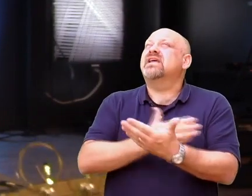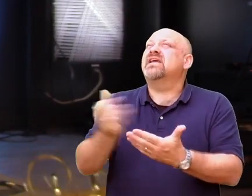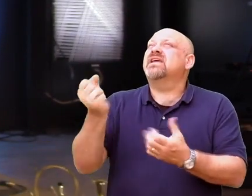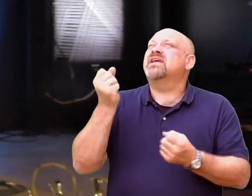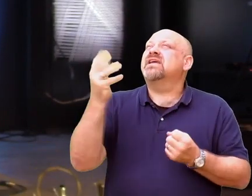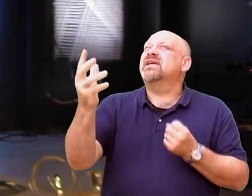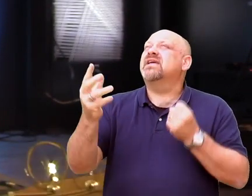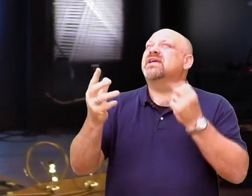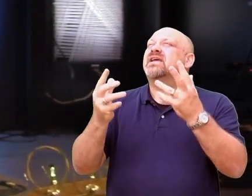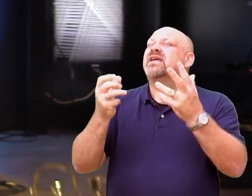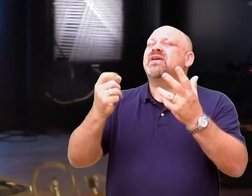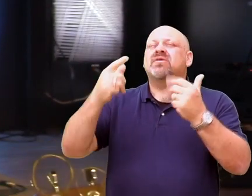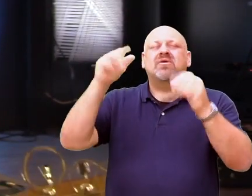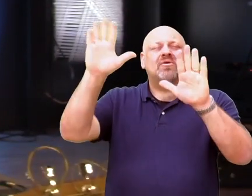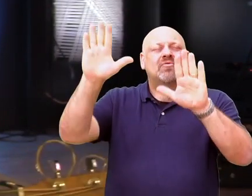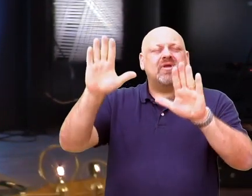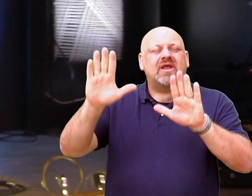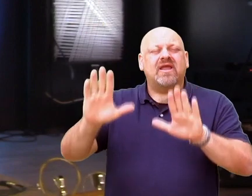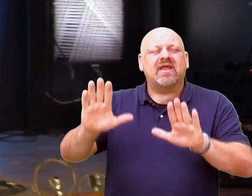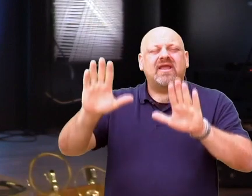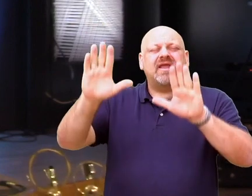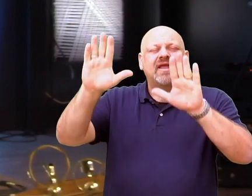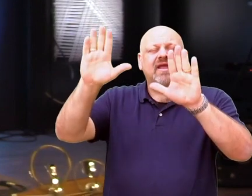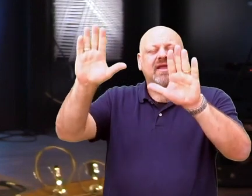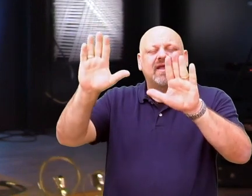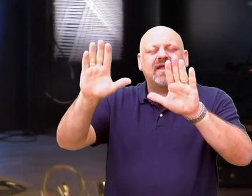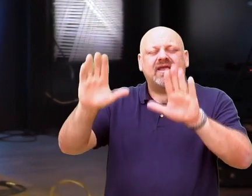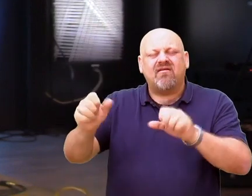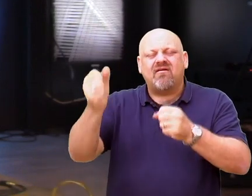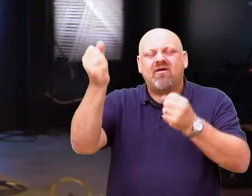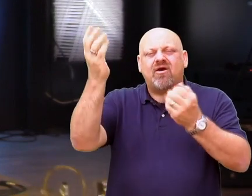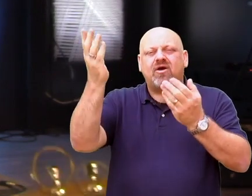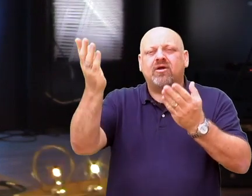These bones will sing.